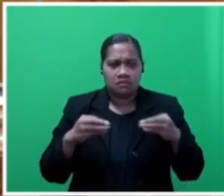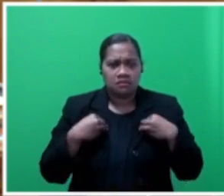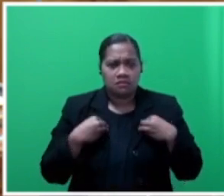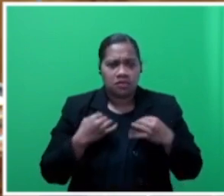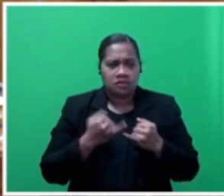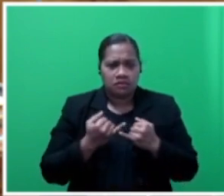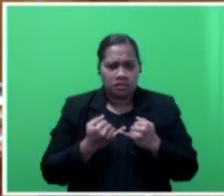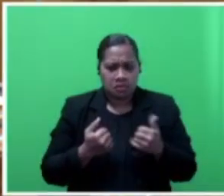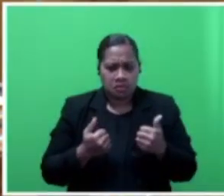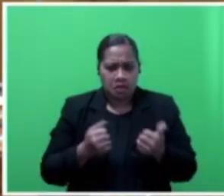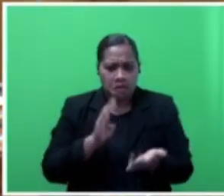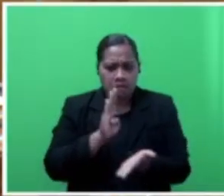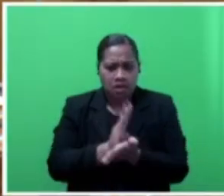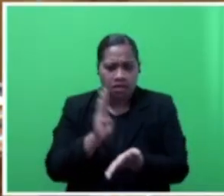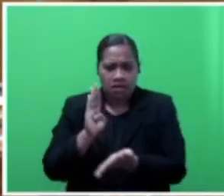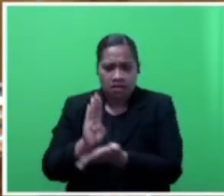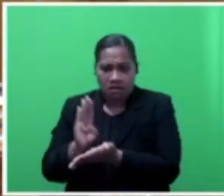bookings